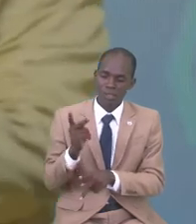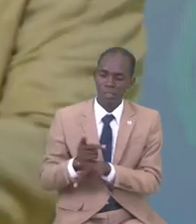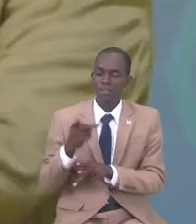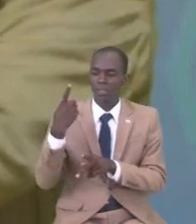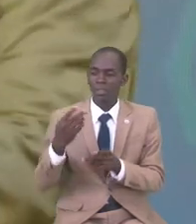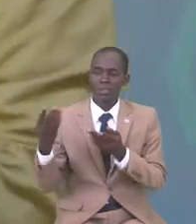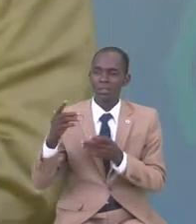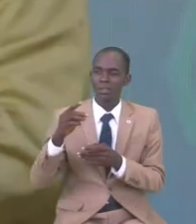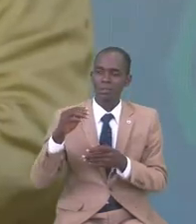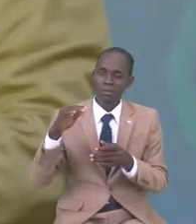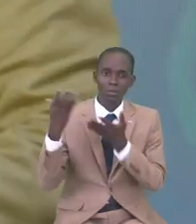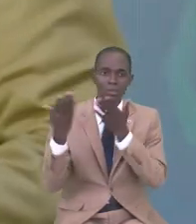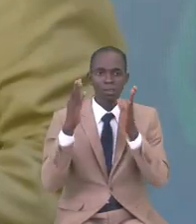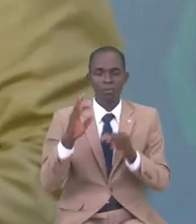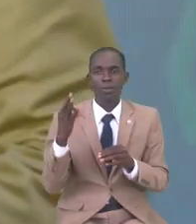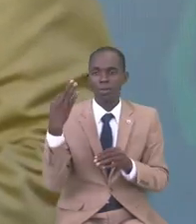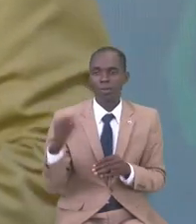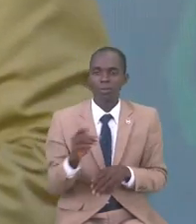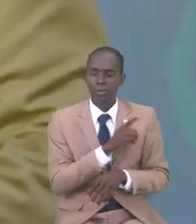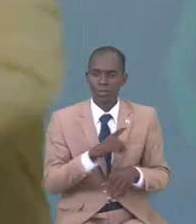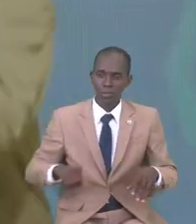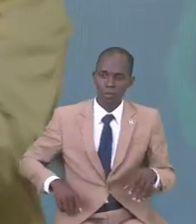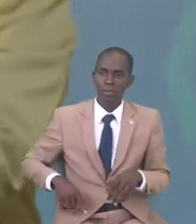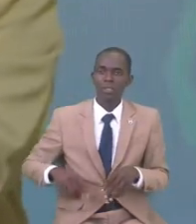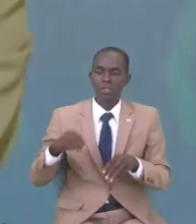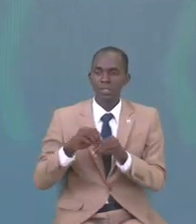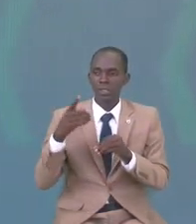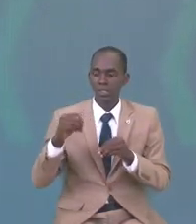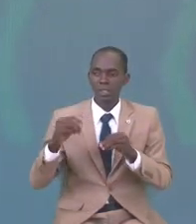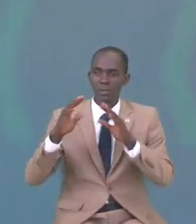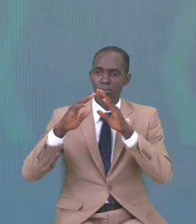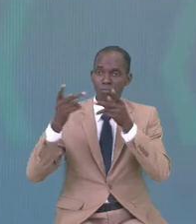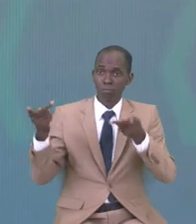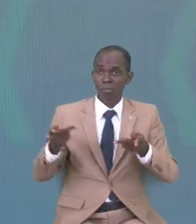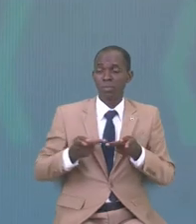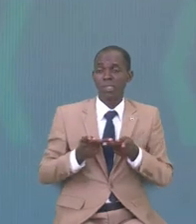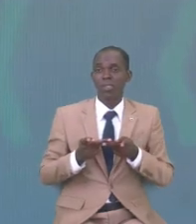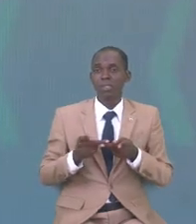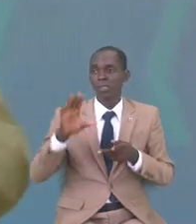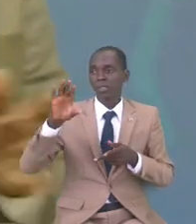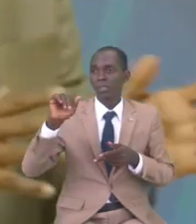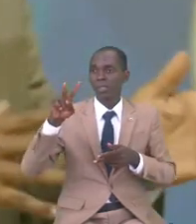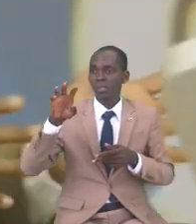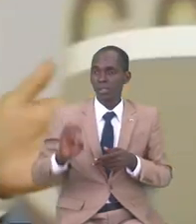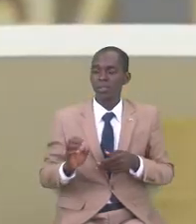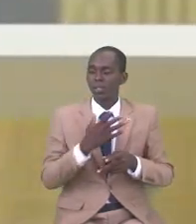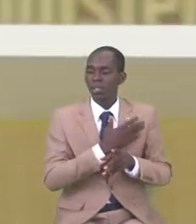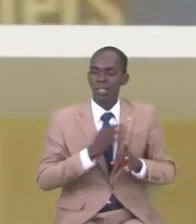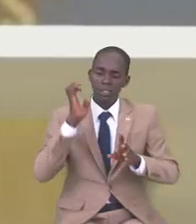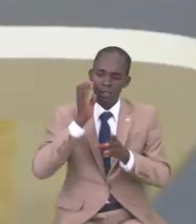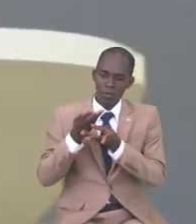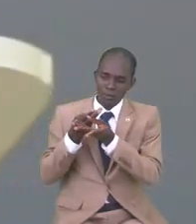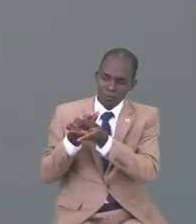and Jezebel was killing them, but he kept them and gave them